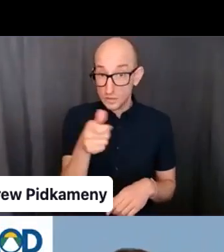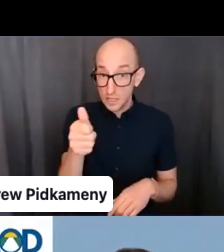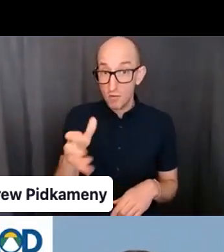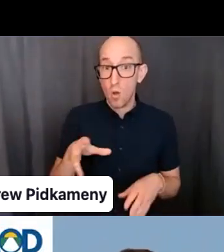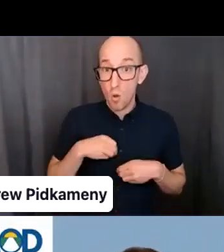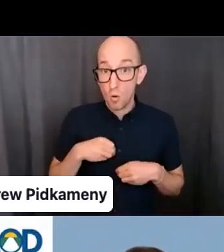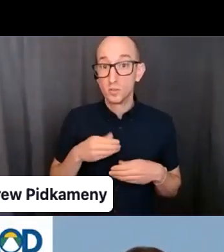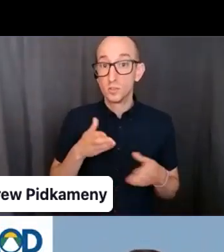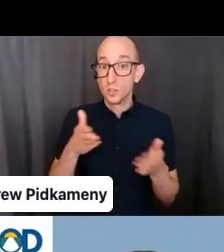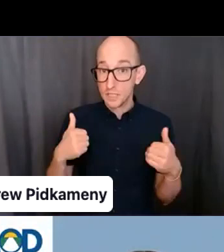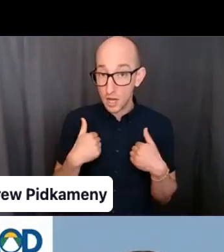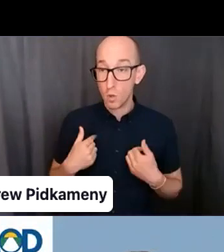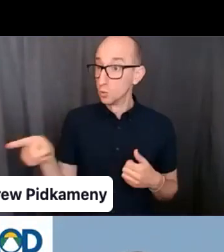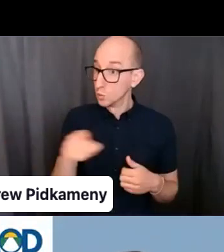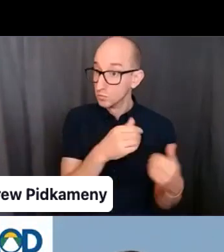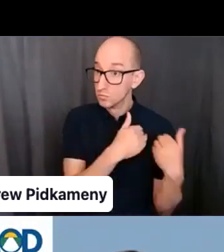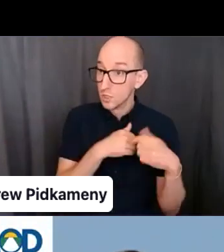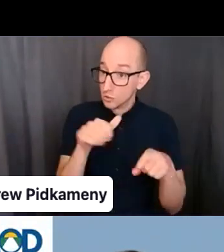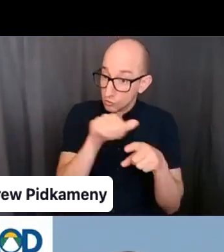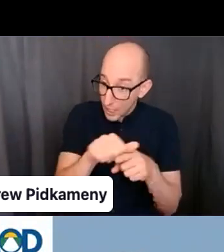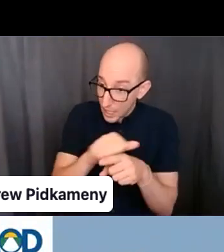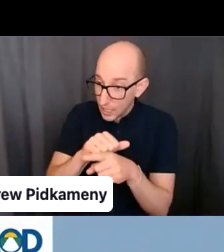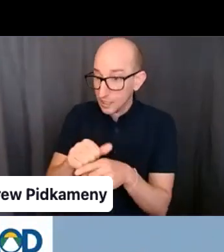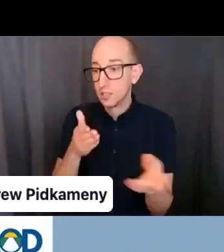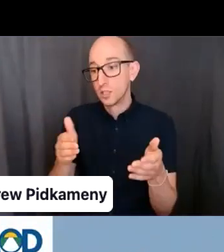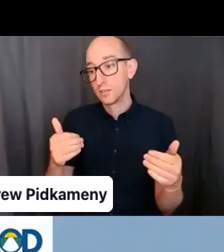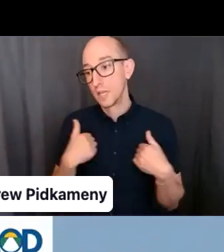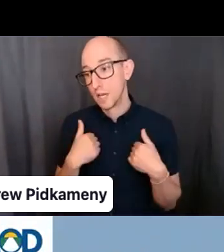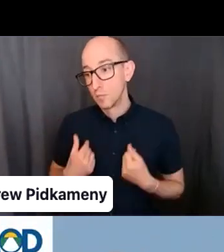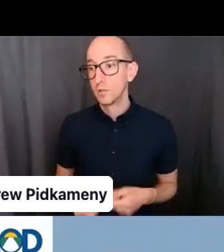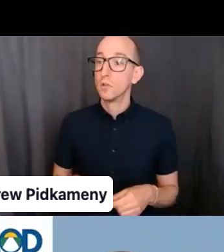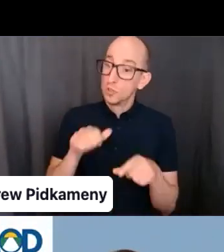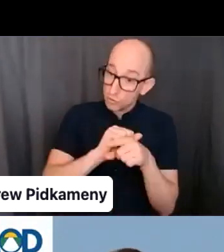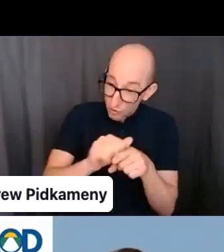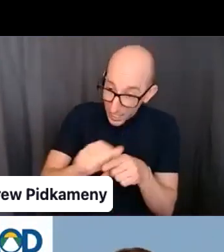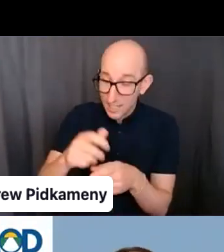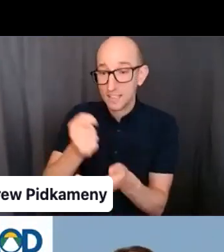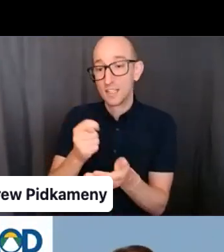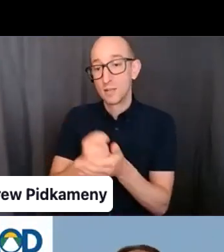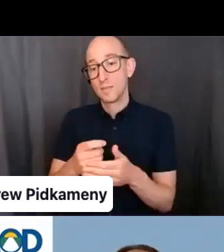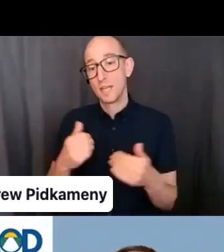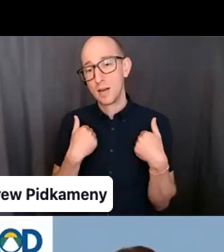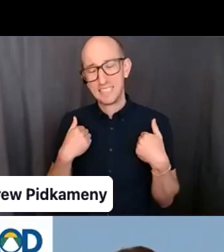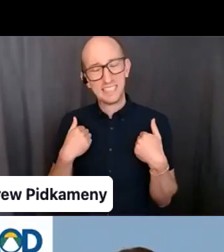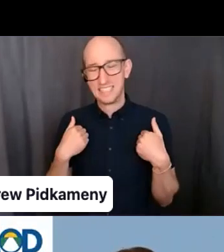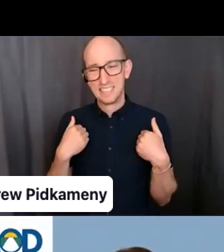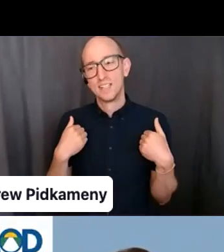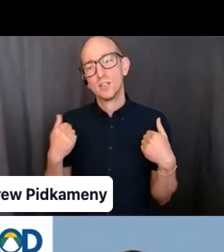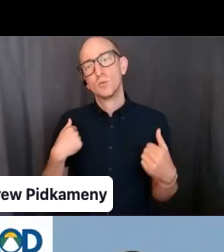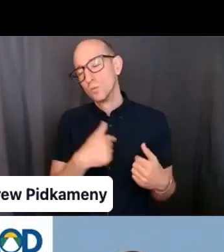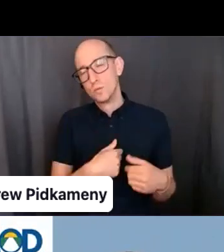service animals or therapy animals, then we're not really going to be able to speak